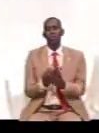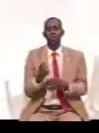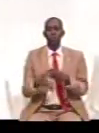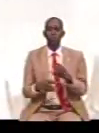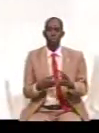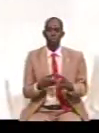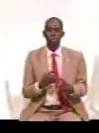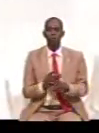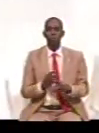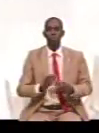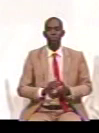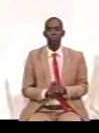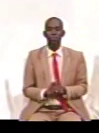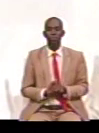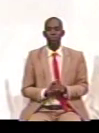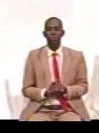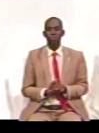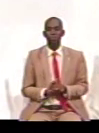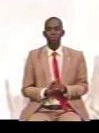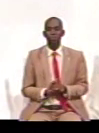Boom, boom.